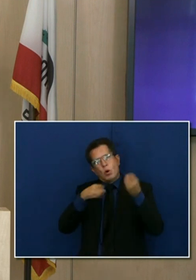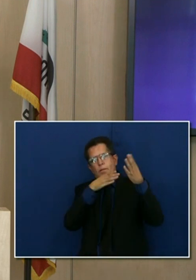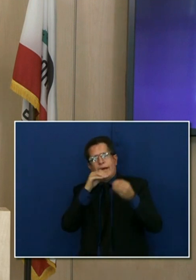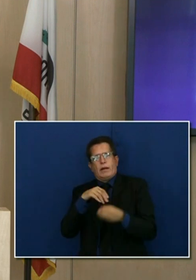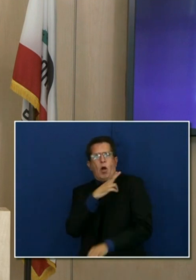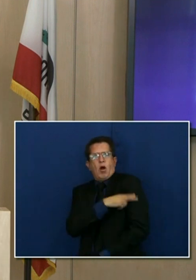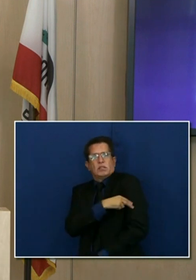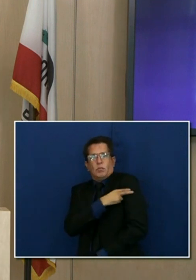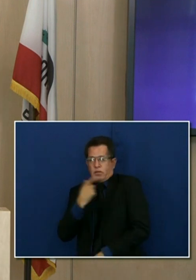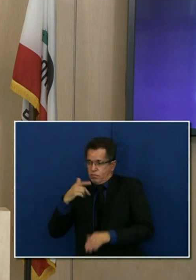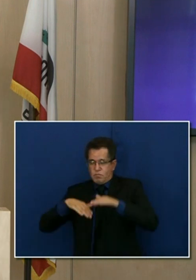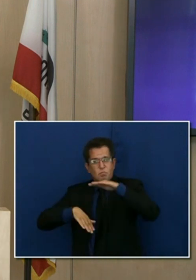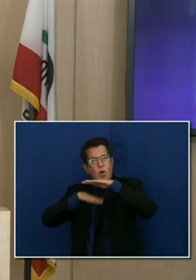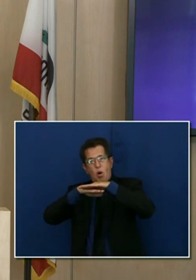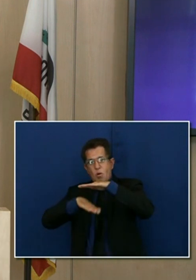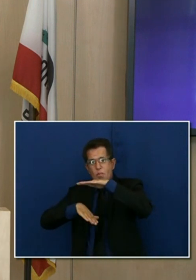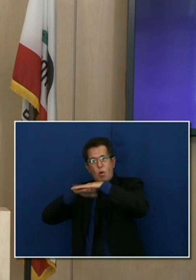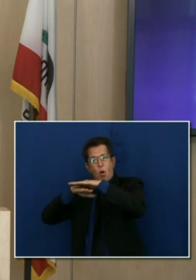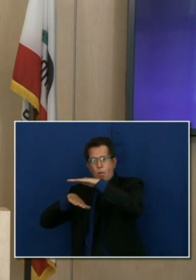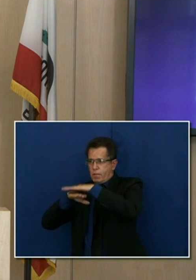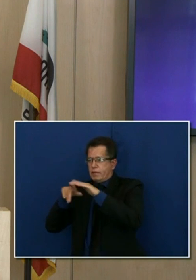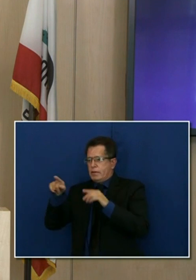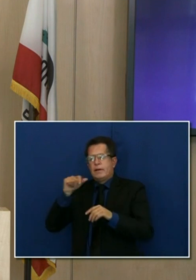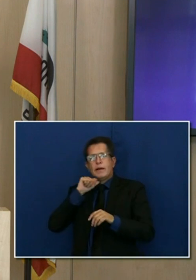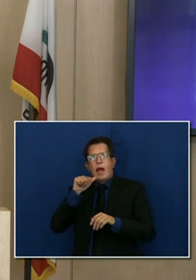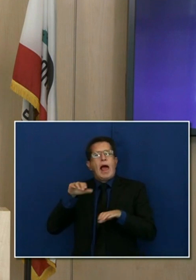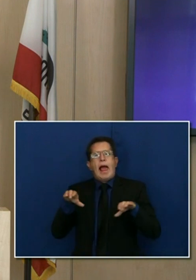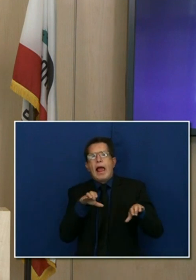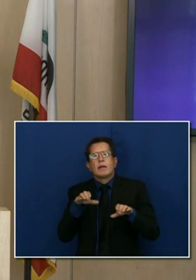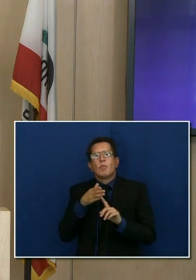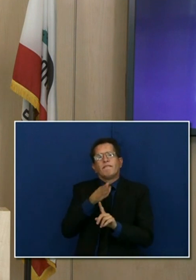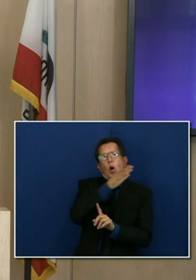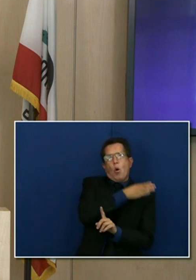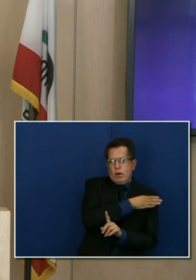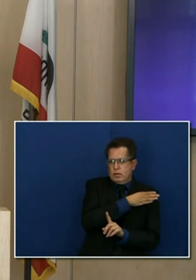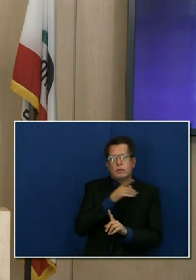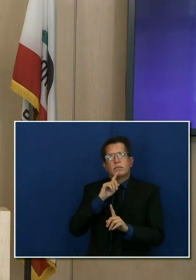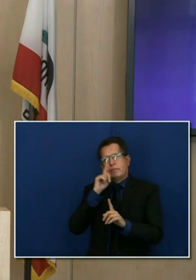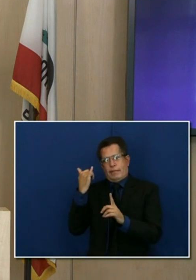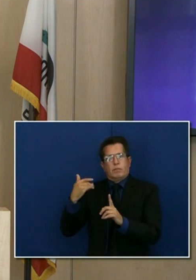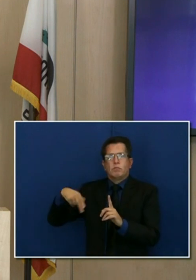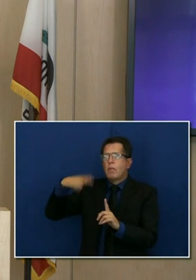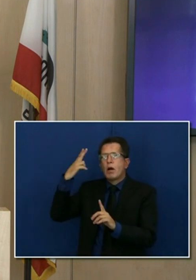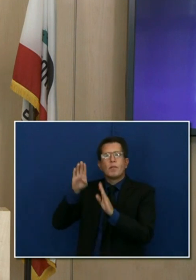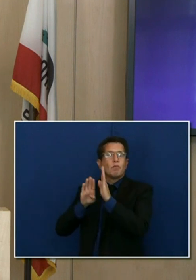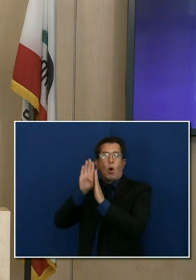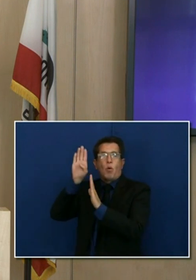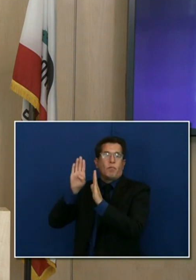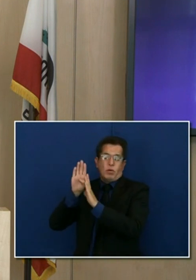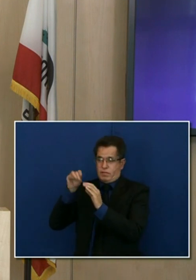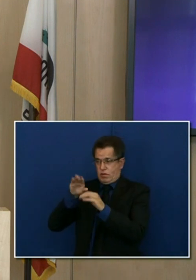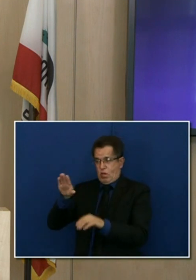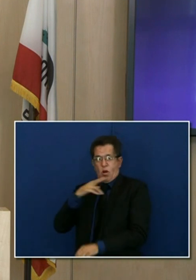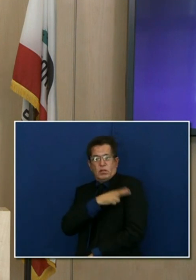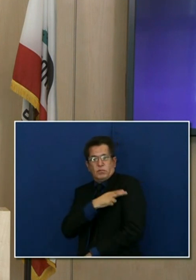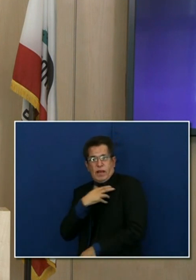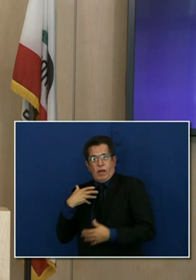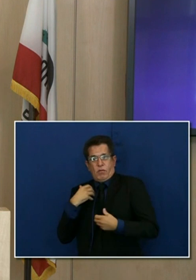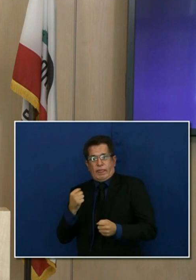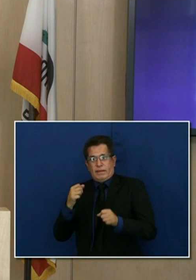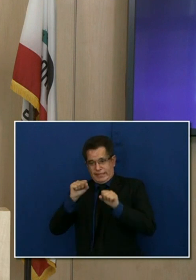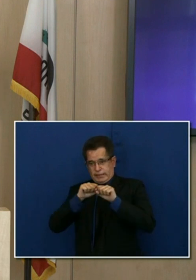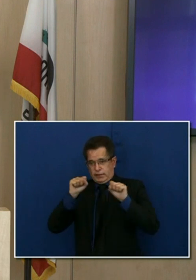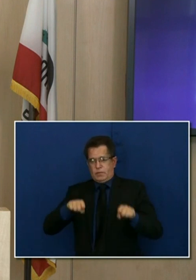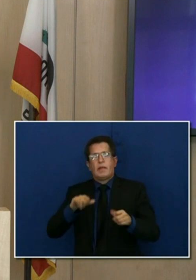because they did not act soon enough to slow the spread before it led to significant challenges with their healthcare system. That is what the